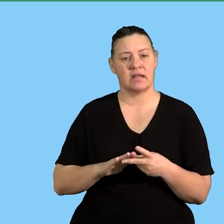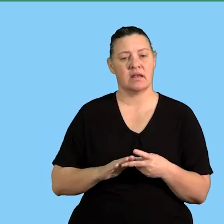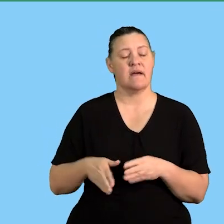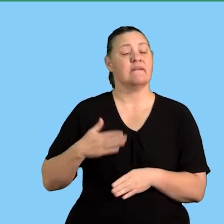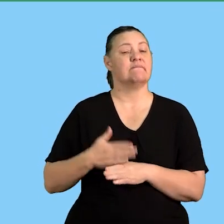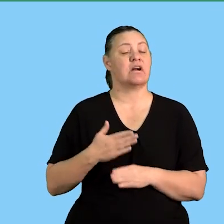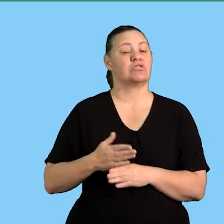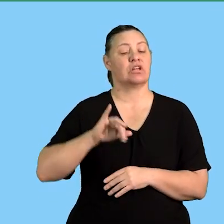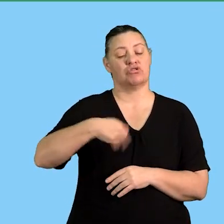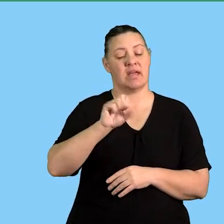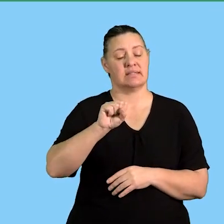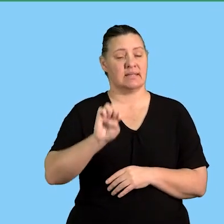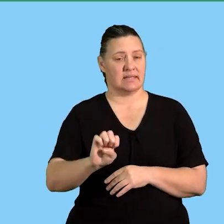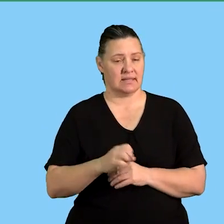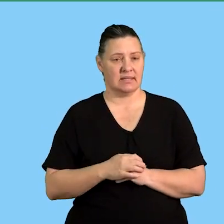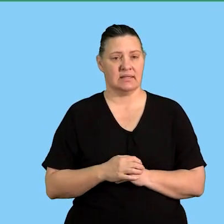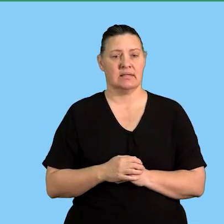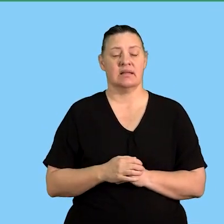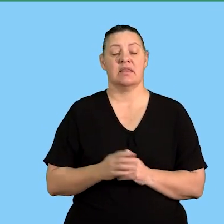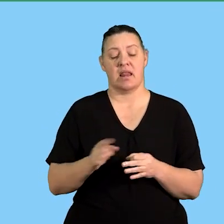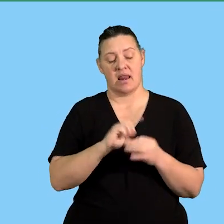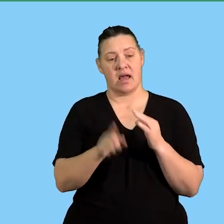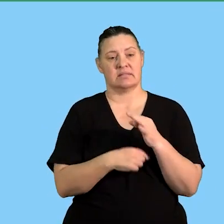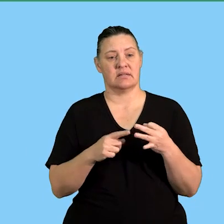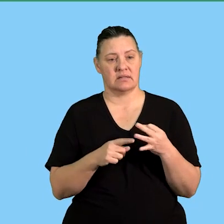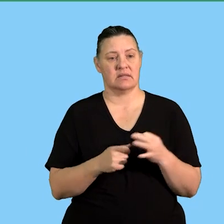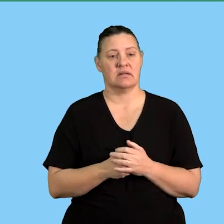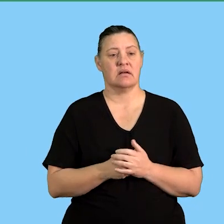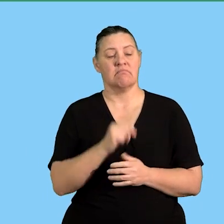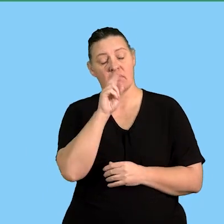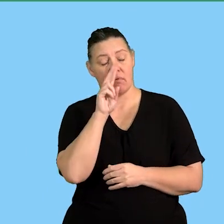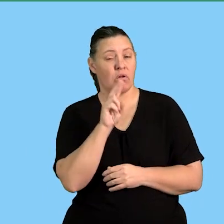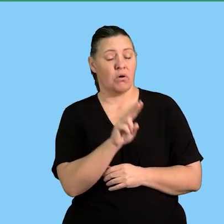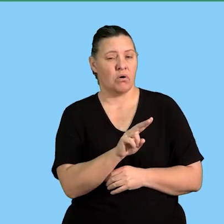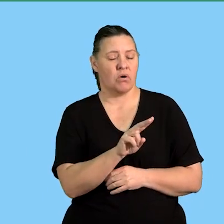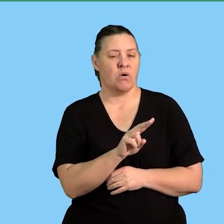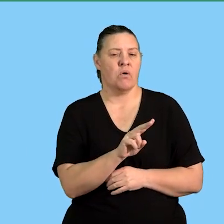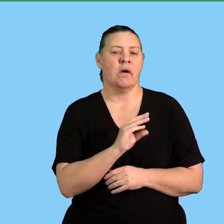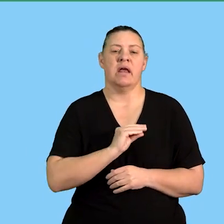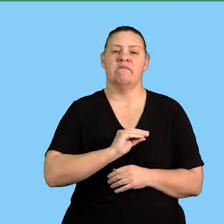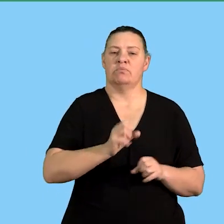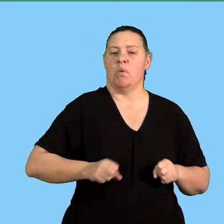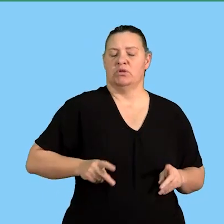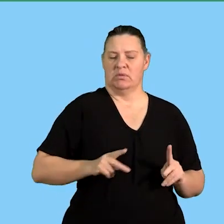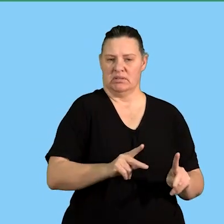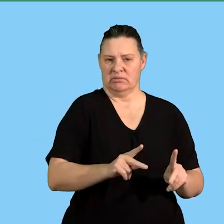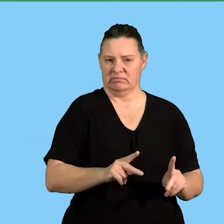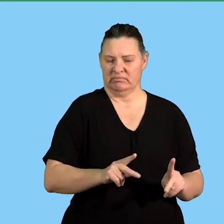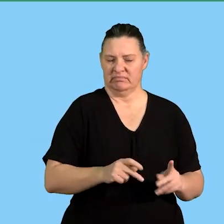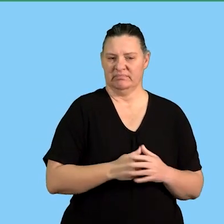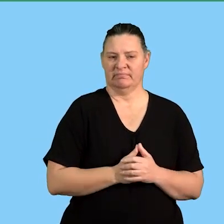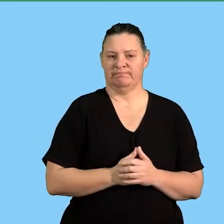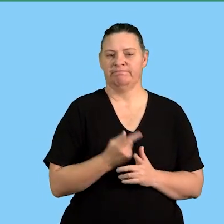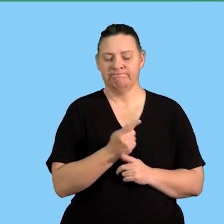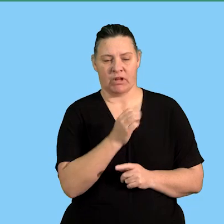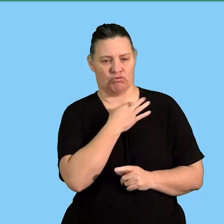the functions of JSE. Then the last part of our lesson will be looking into the investment opportunities